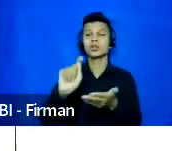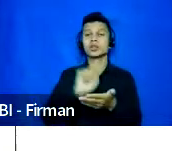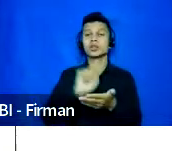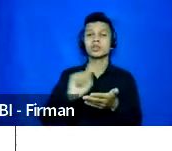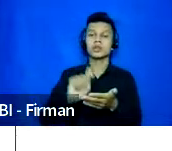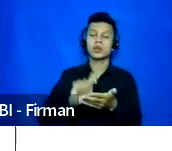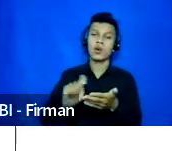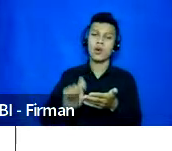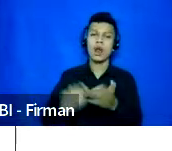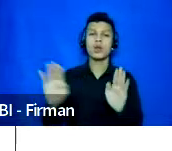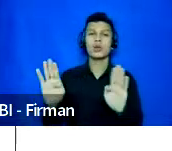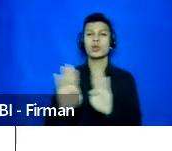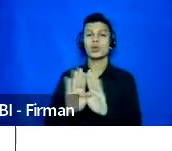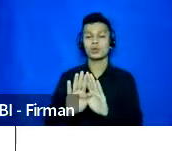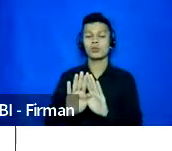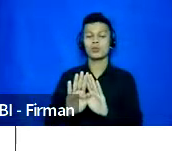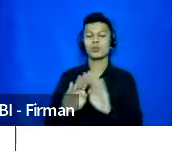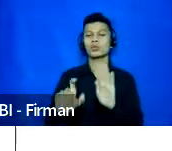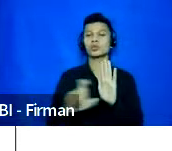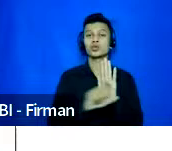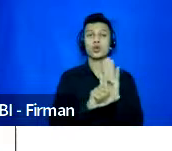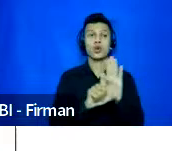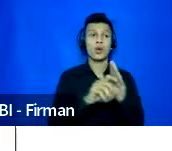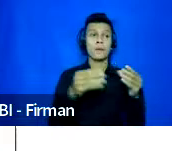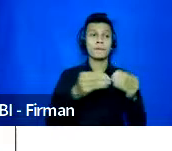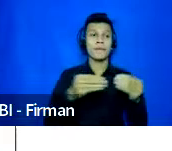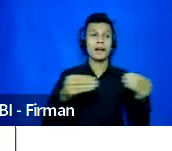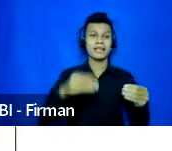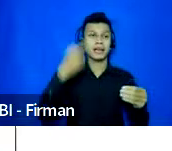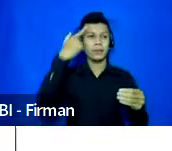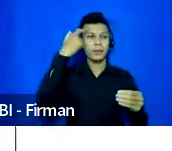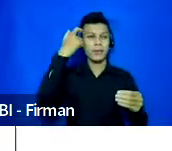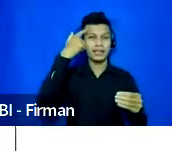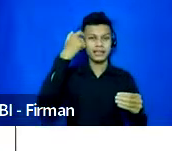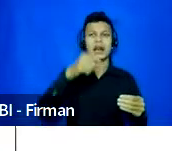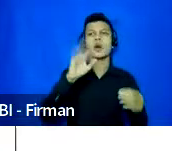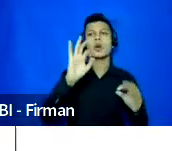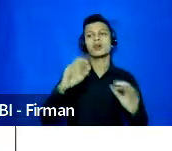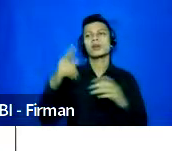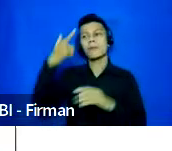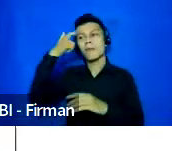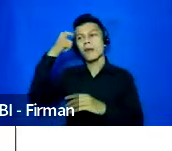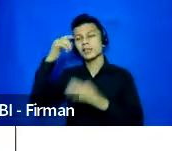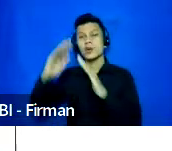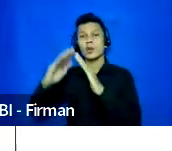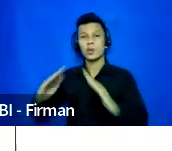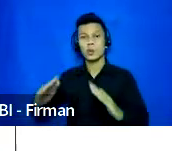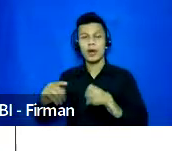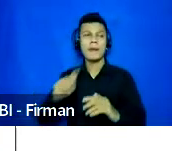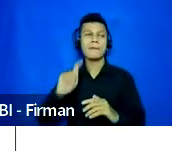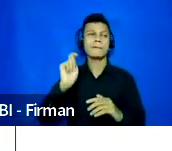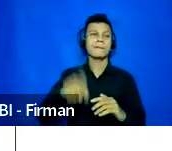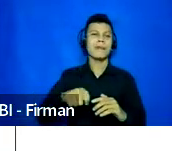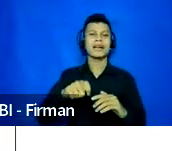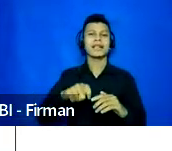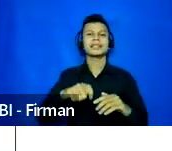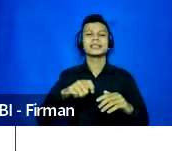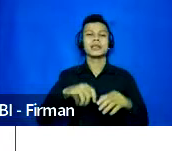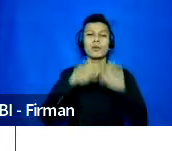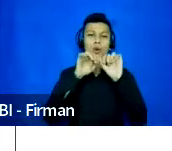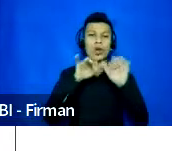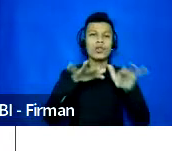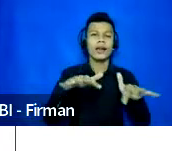materials, broadcast media such as TV and radio, the use of mobile phones for learning, and digital